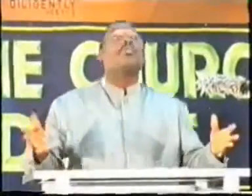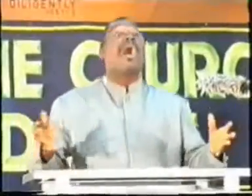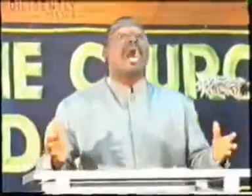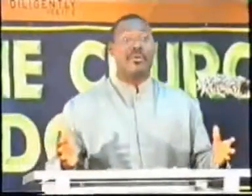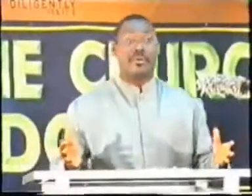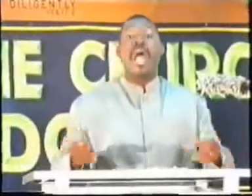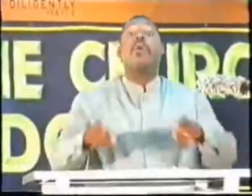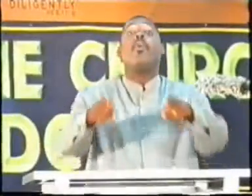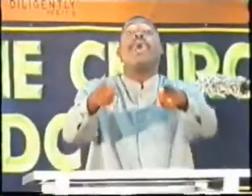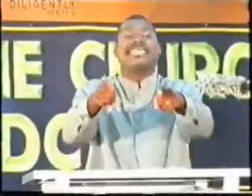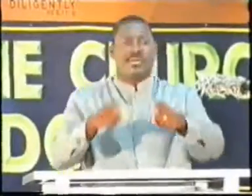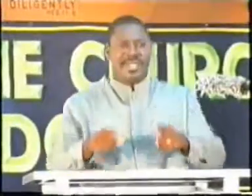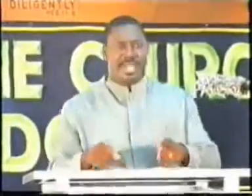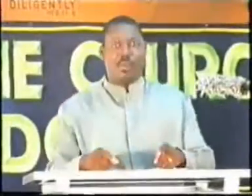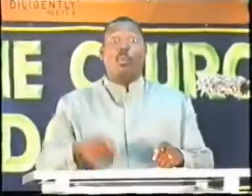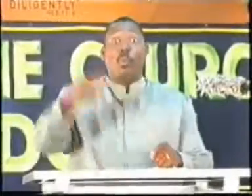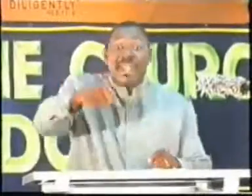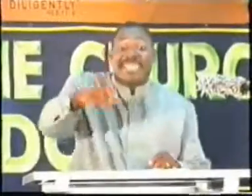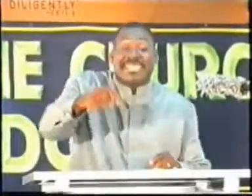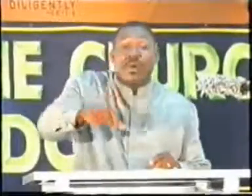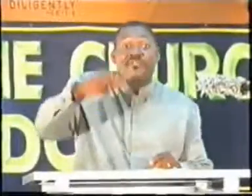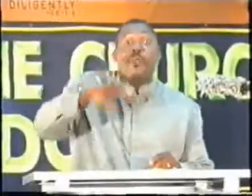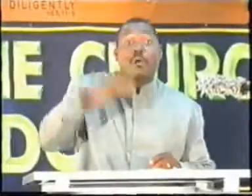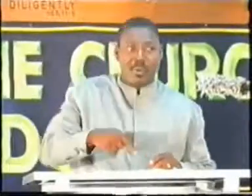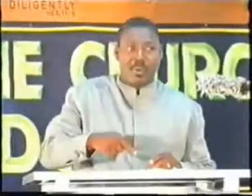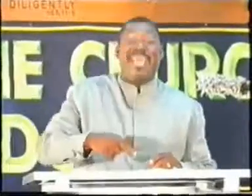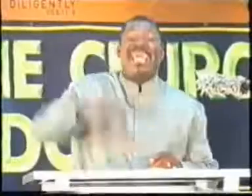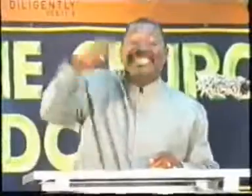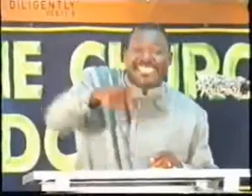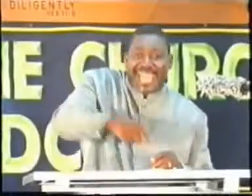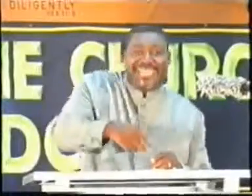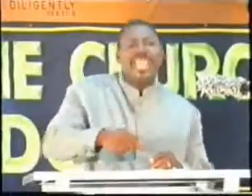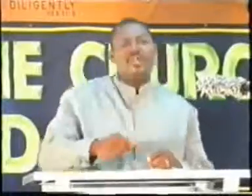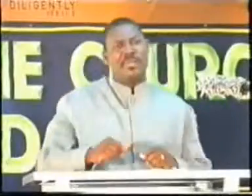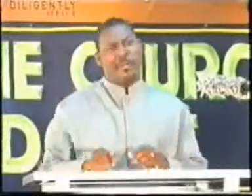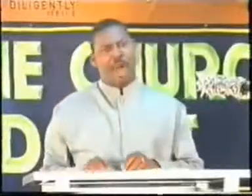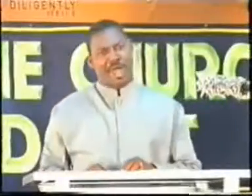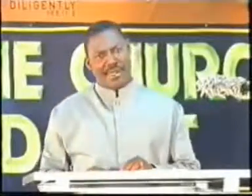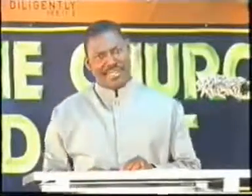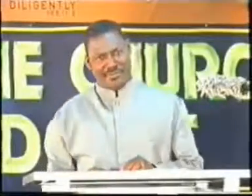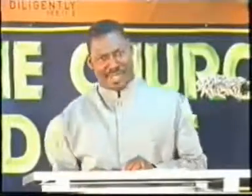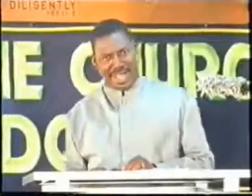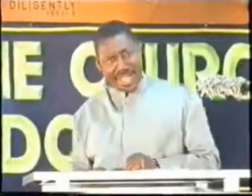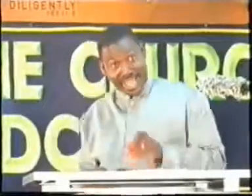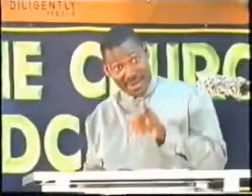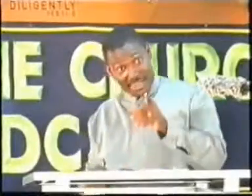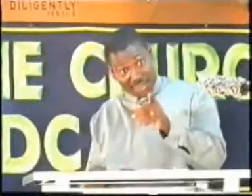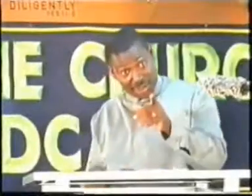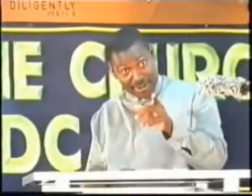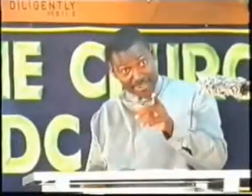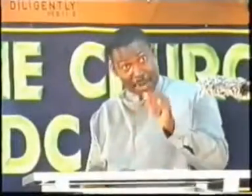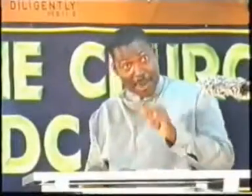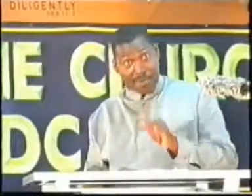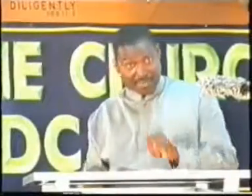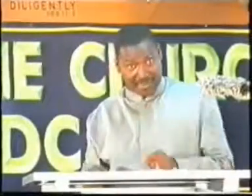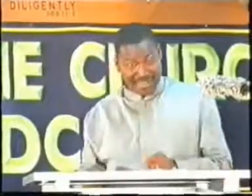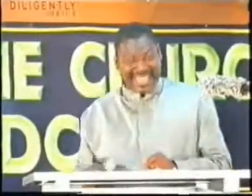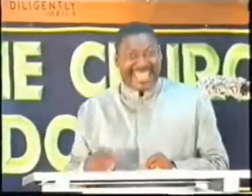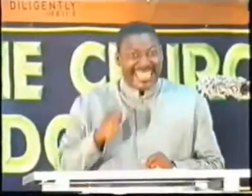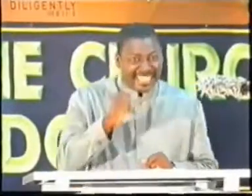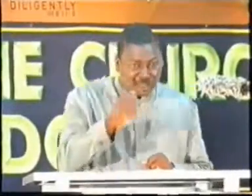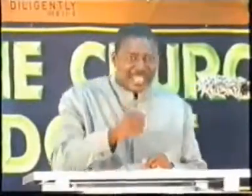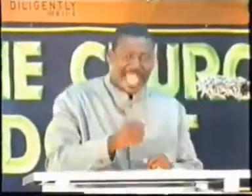wo ntoma ano no, e ye wo ankasa wo dia. Wo na sase wo fi wa koma mu, e decide de wo de be boa Awurade adwuma. Awurade nhyira sɛne wopɛ wɔtie